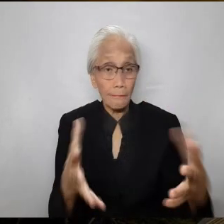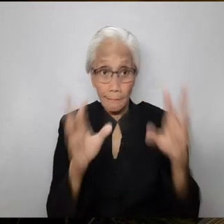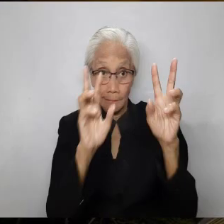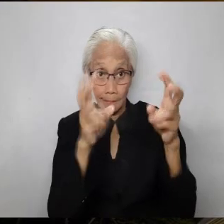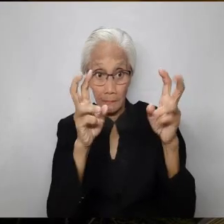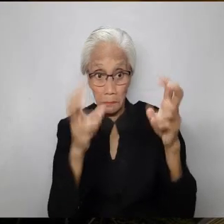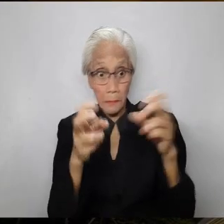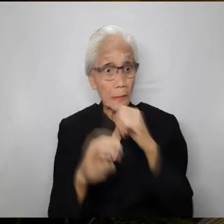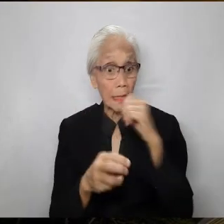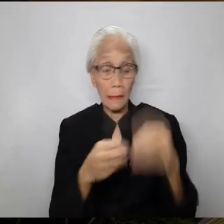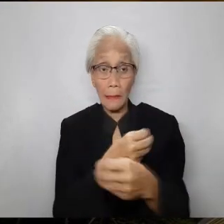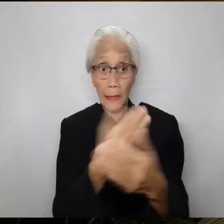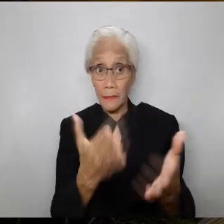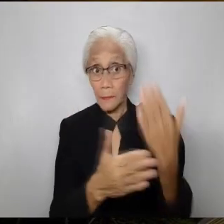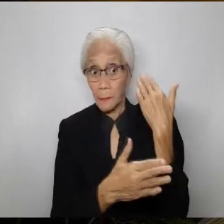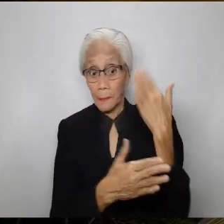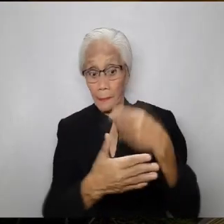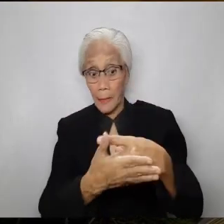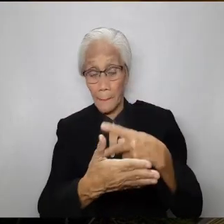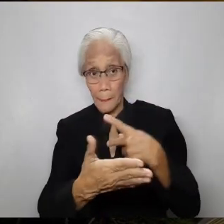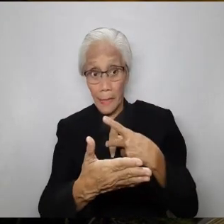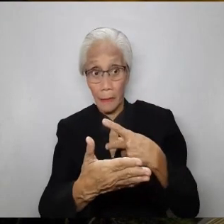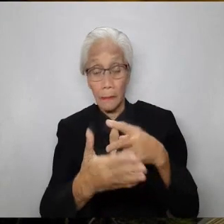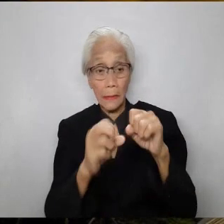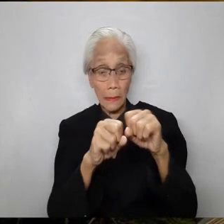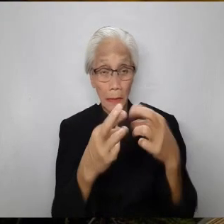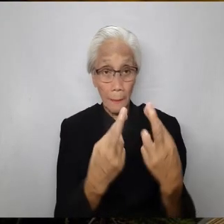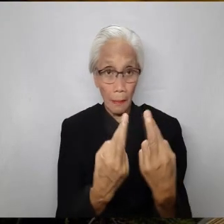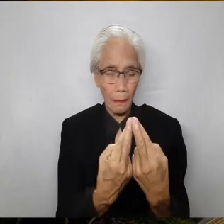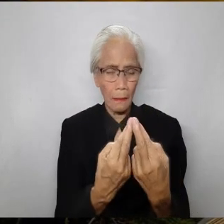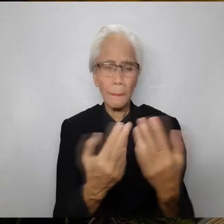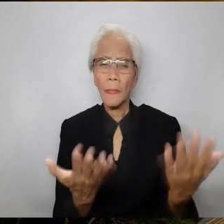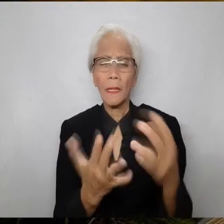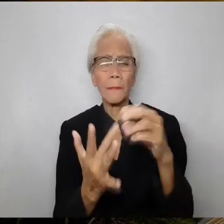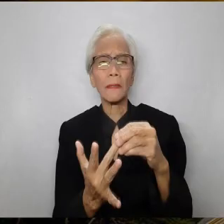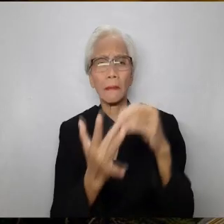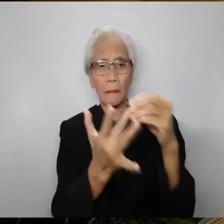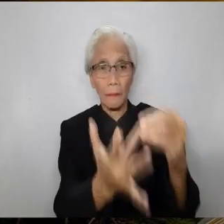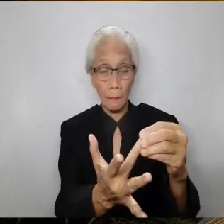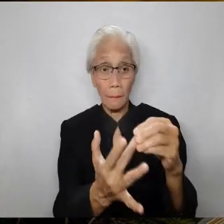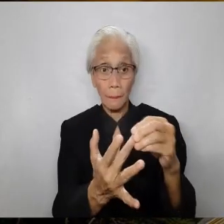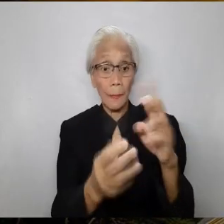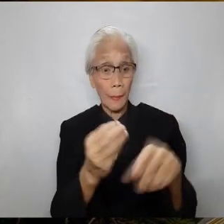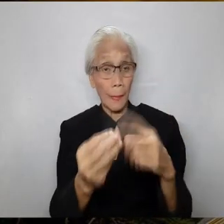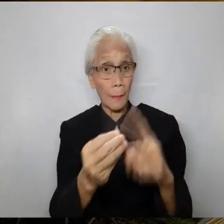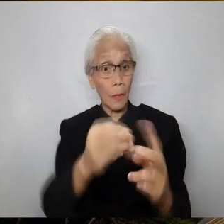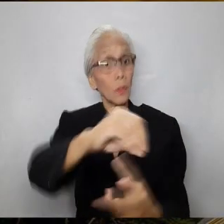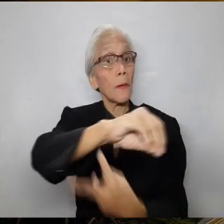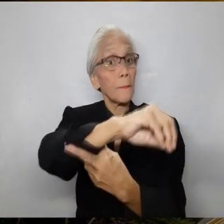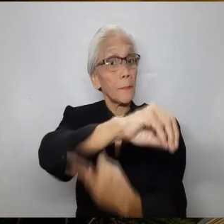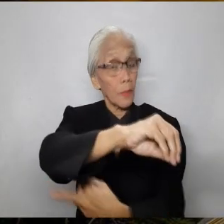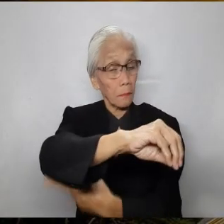marriage like the ones given during pre-Cana seminars. Oddly enough, this is particularly